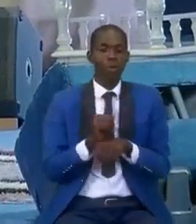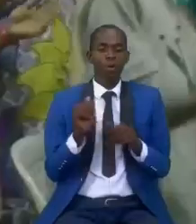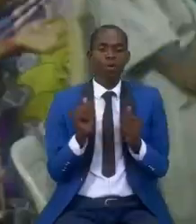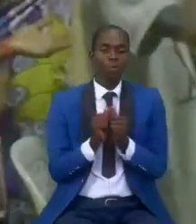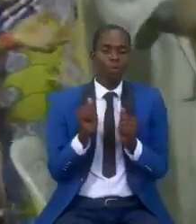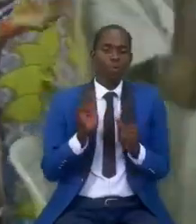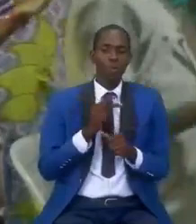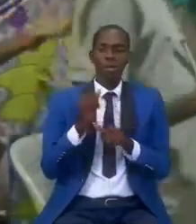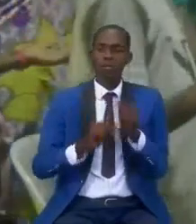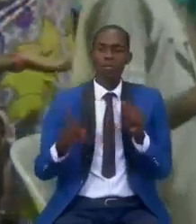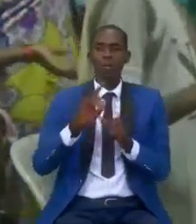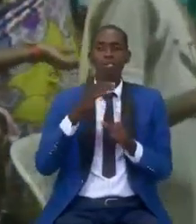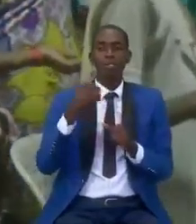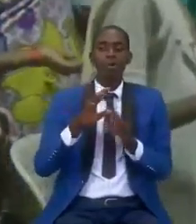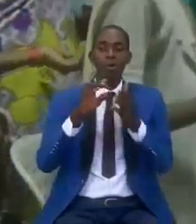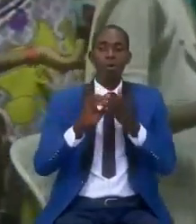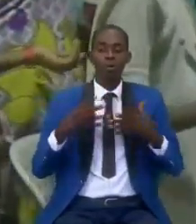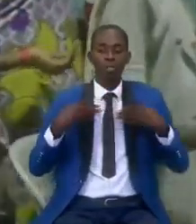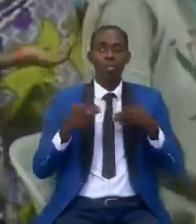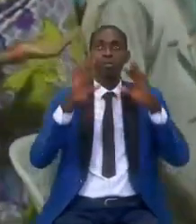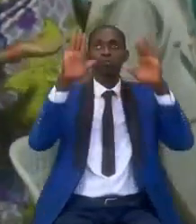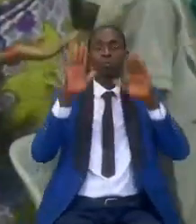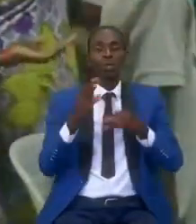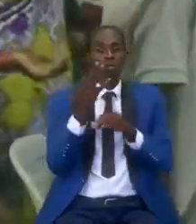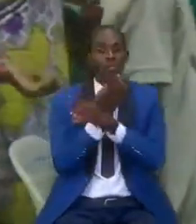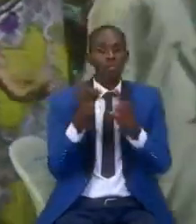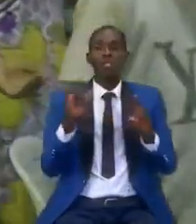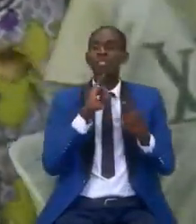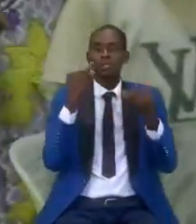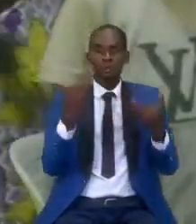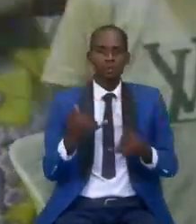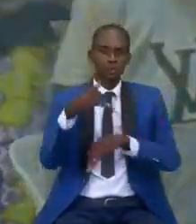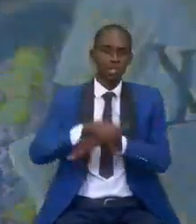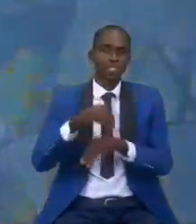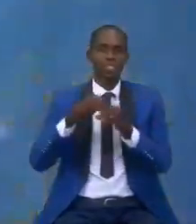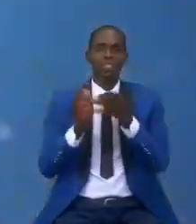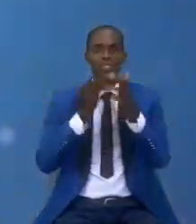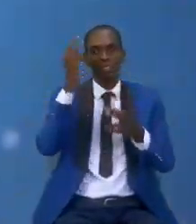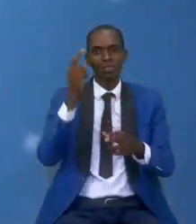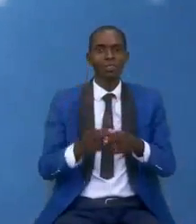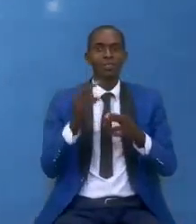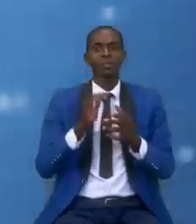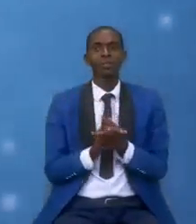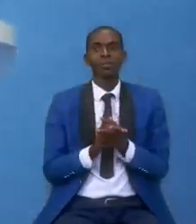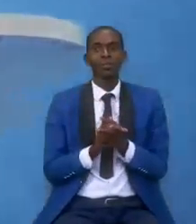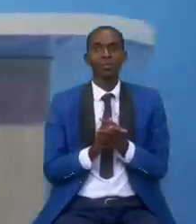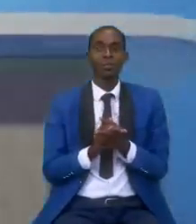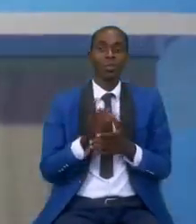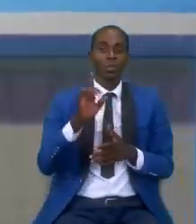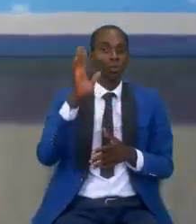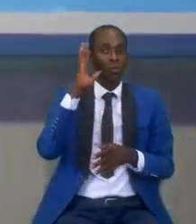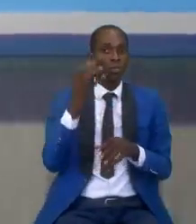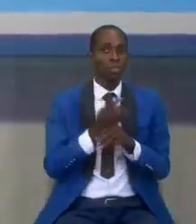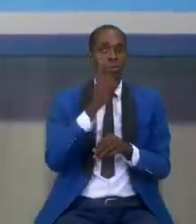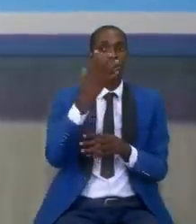Jesus' name. Raise up one hand, you are telling the Lord, you are raising the hand to heaven, I